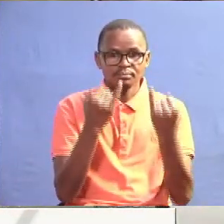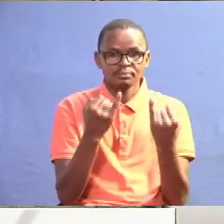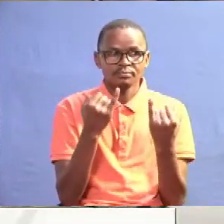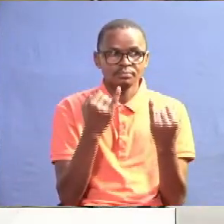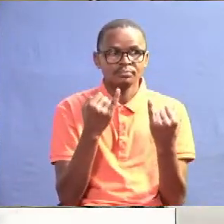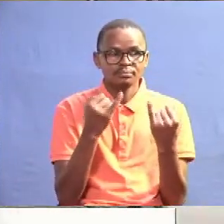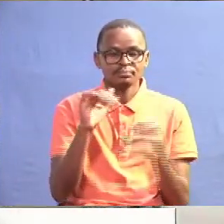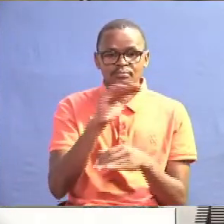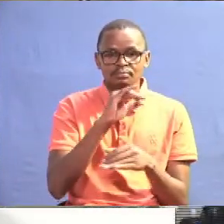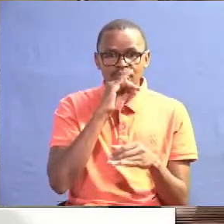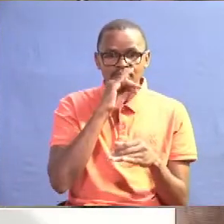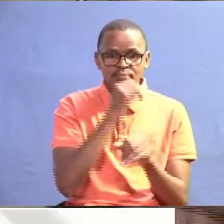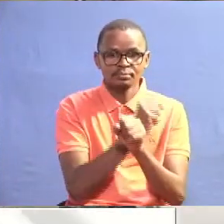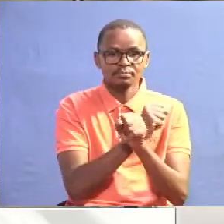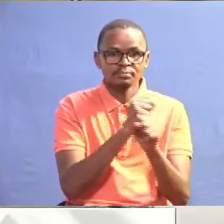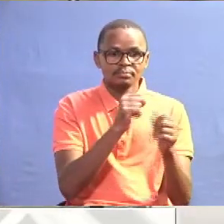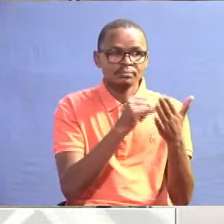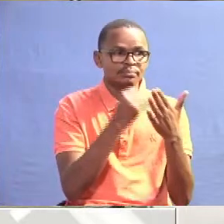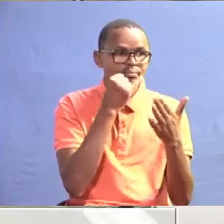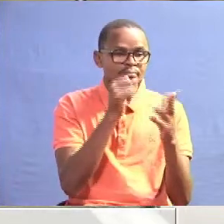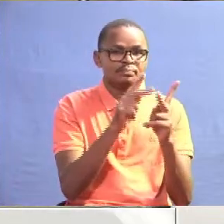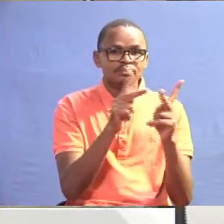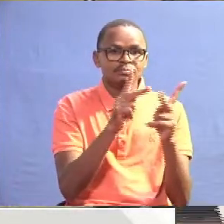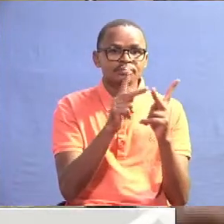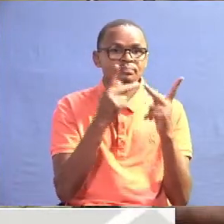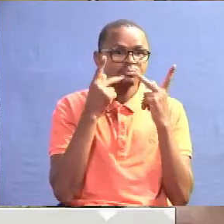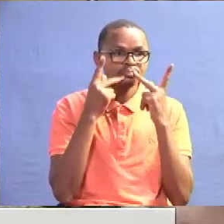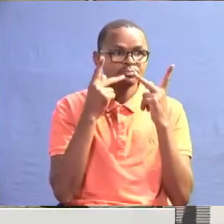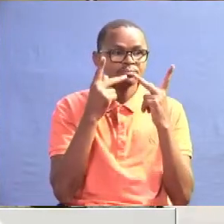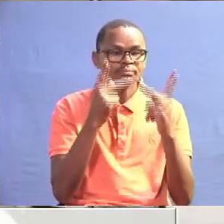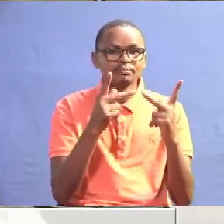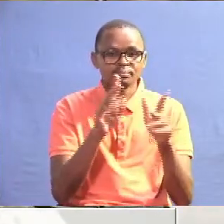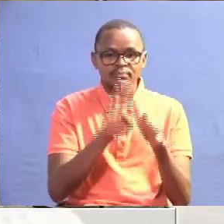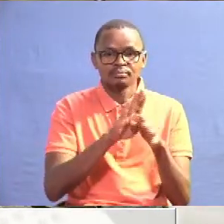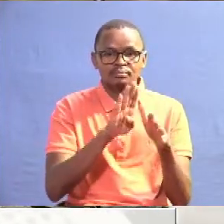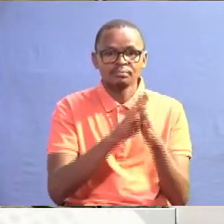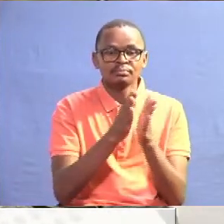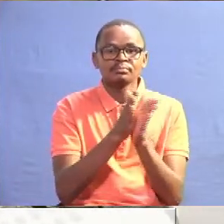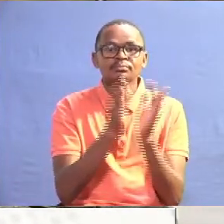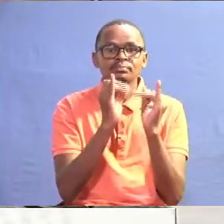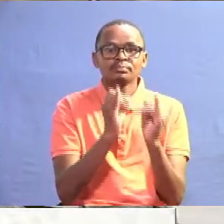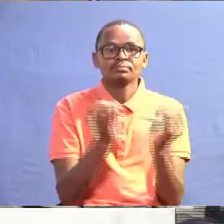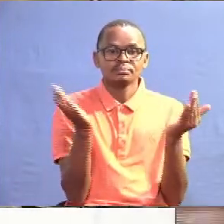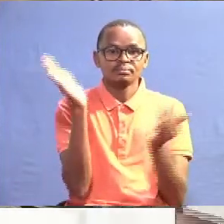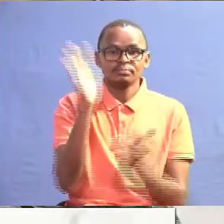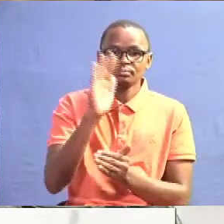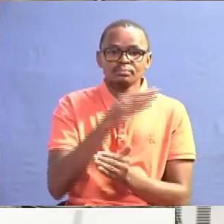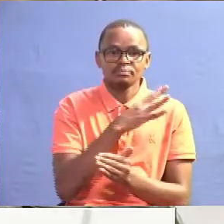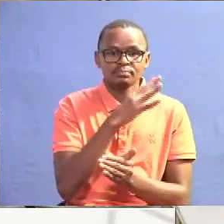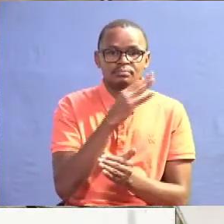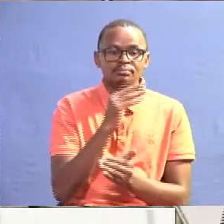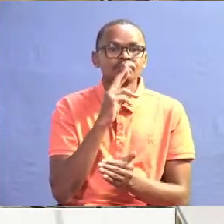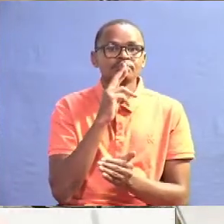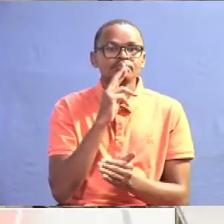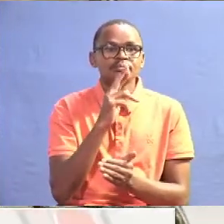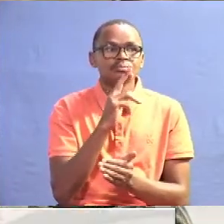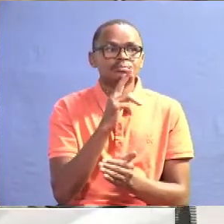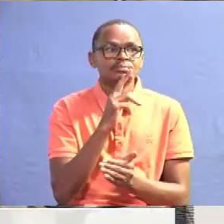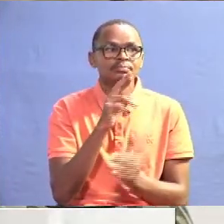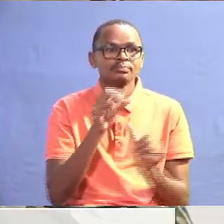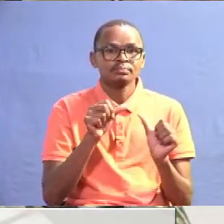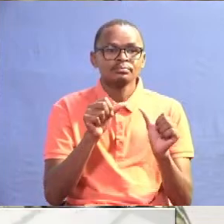the area is safe and it is very peaceful, and the members of the public have now come back and they are going on